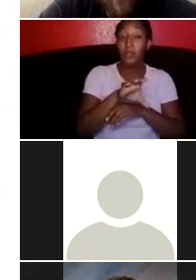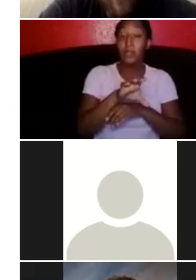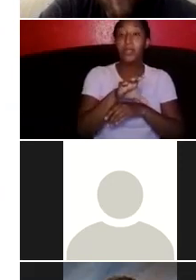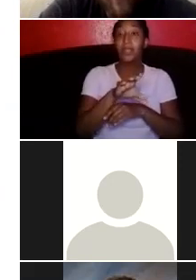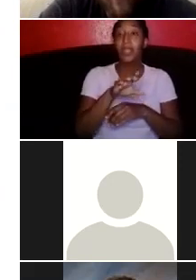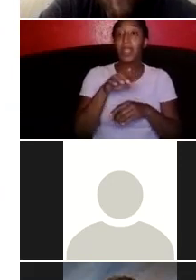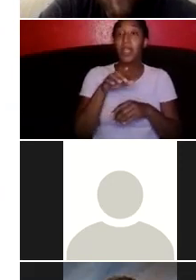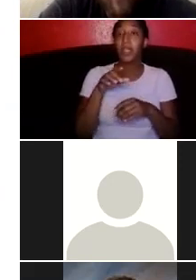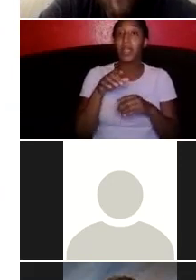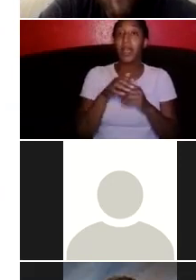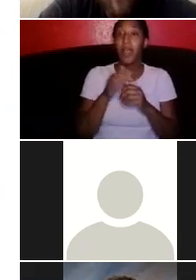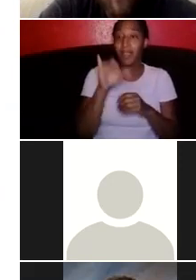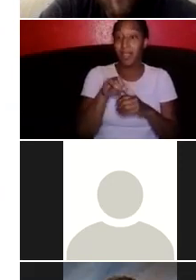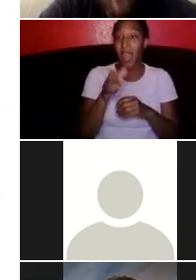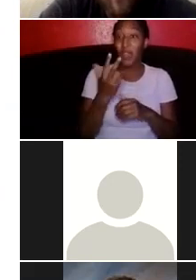you're